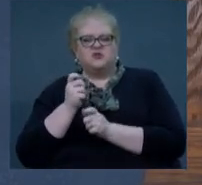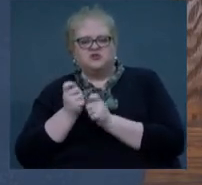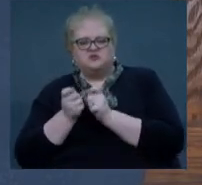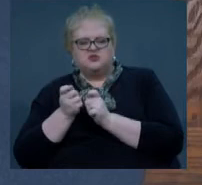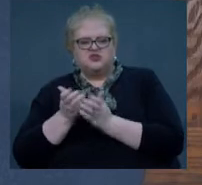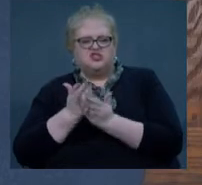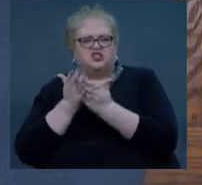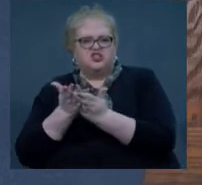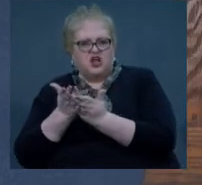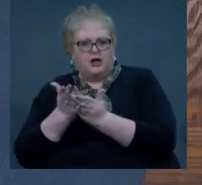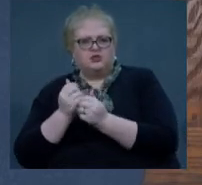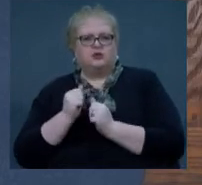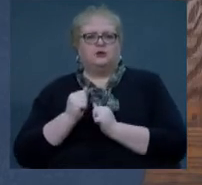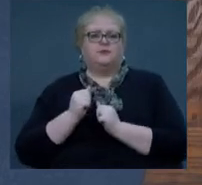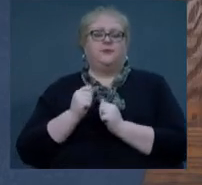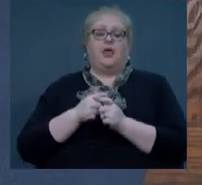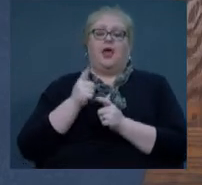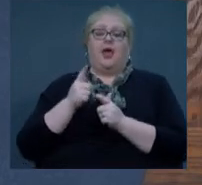it would get to